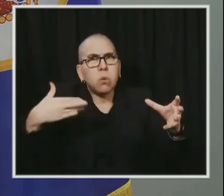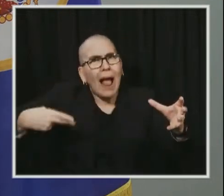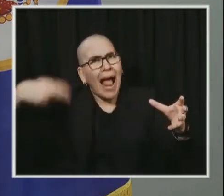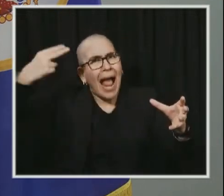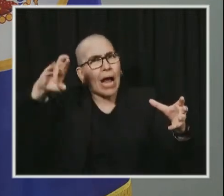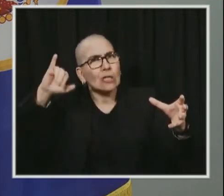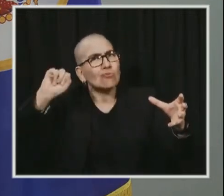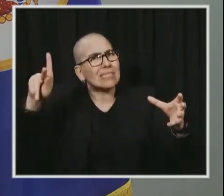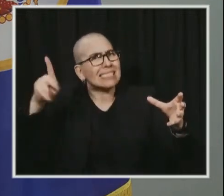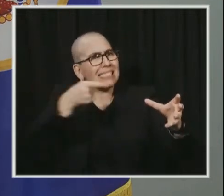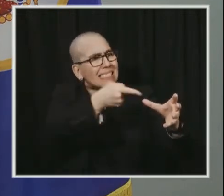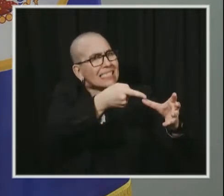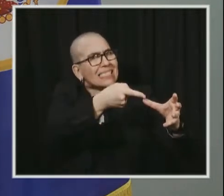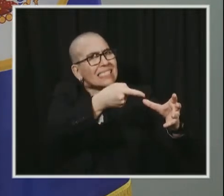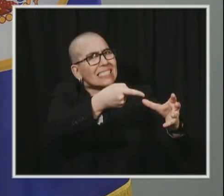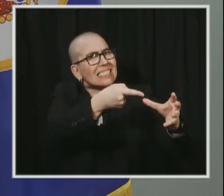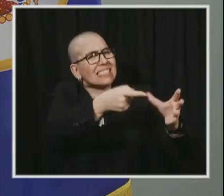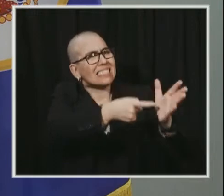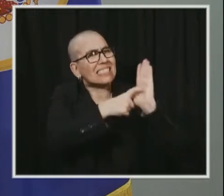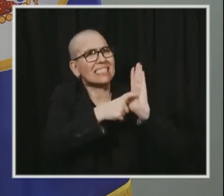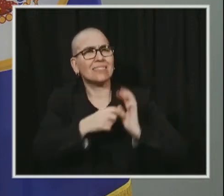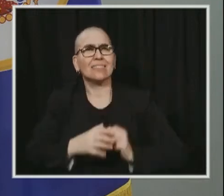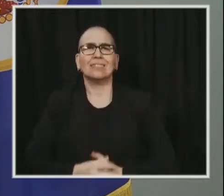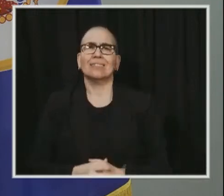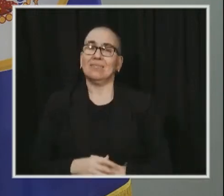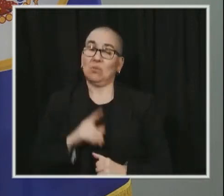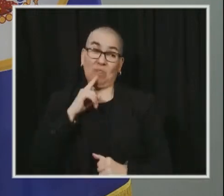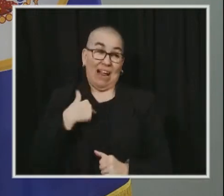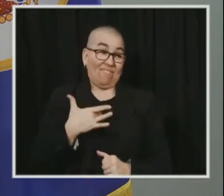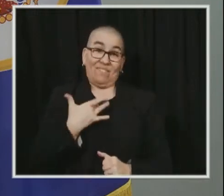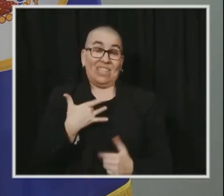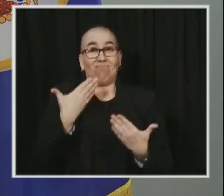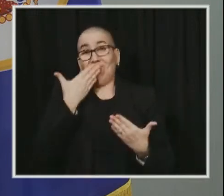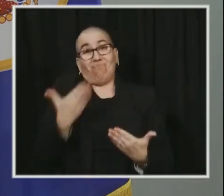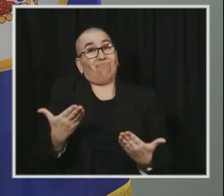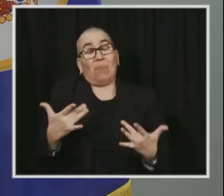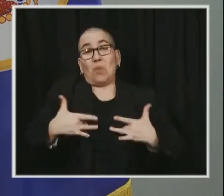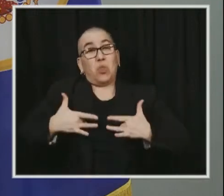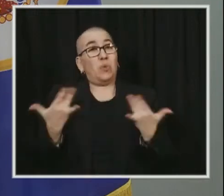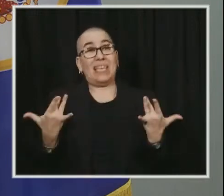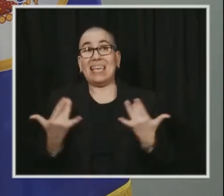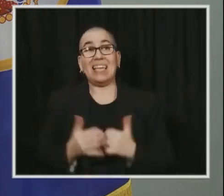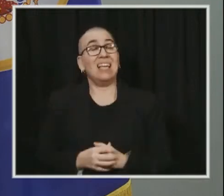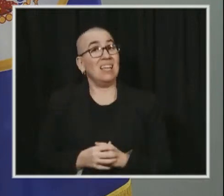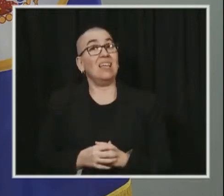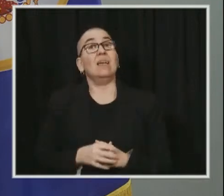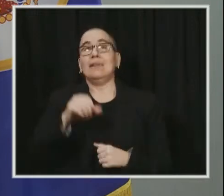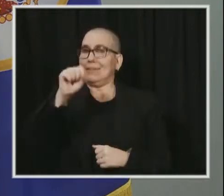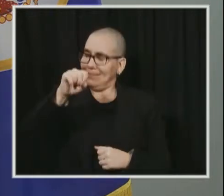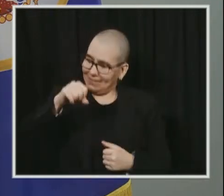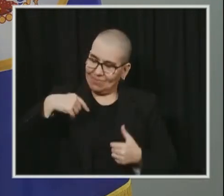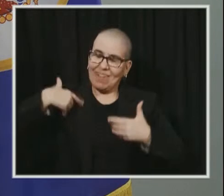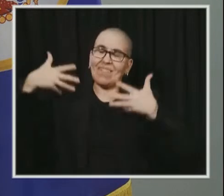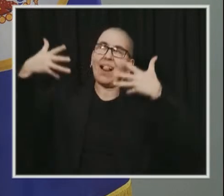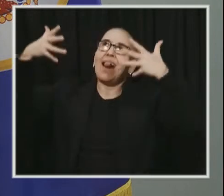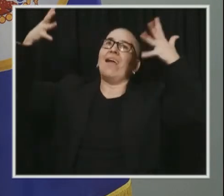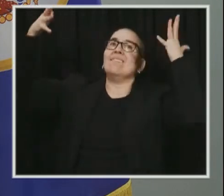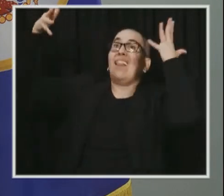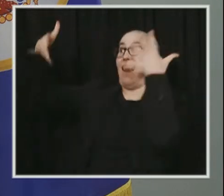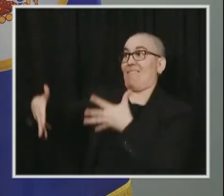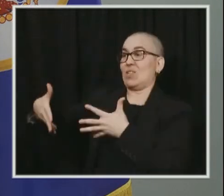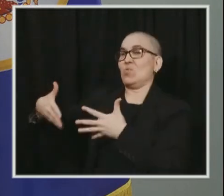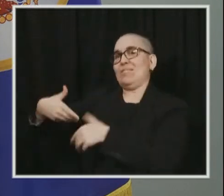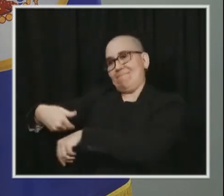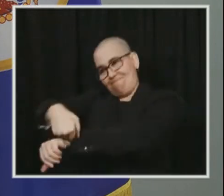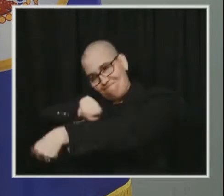that. And we're happy about the progress we're making, and we would be the first to say there's so much more work that needs to be done. Our hope is